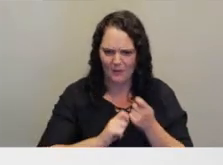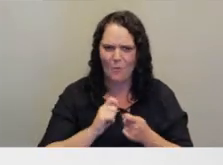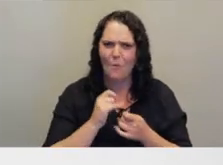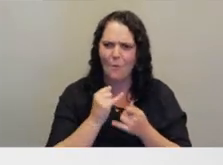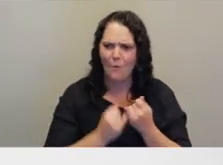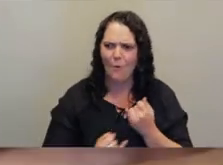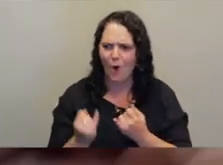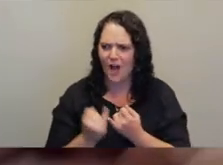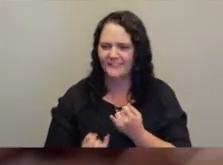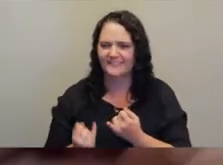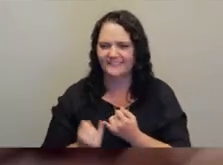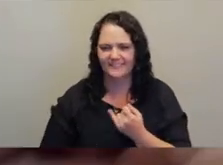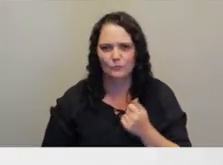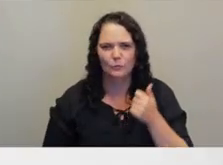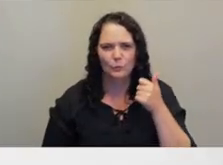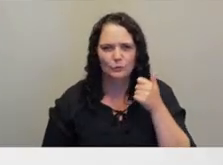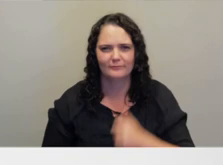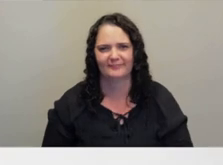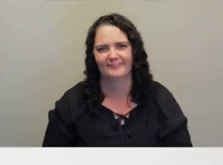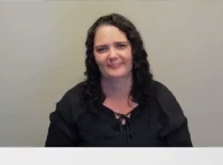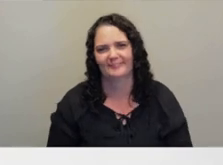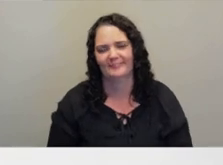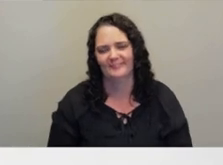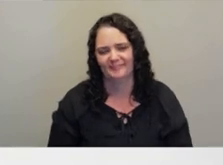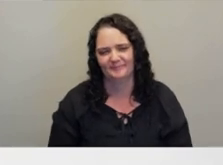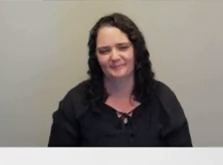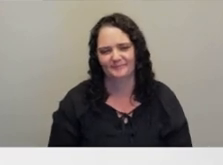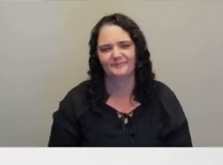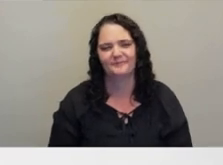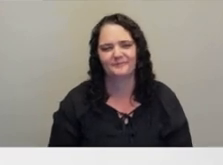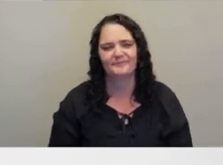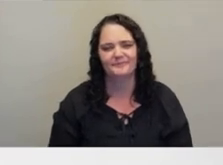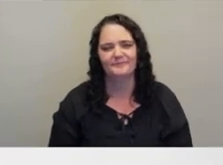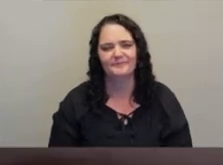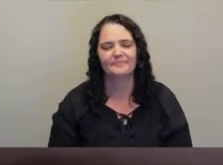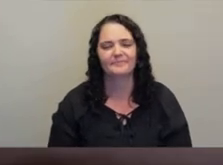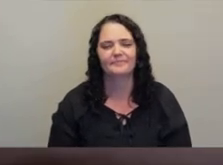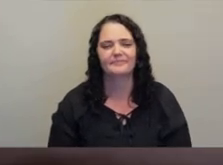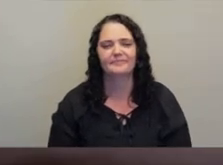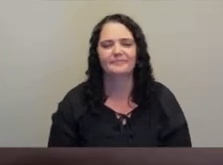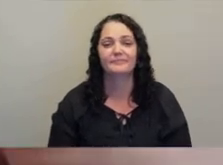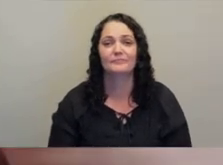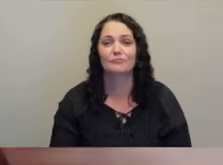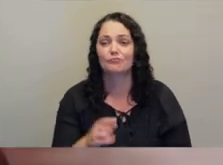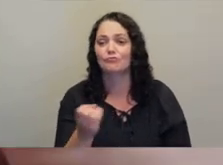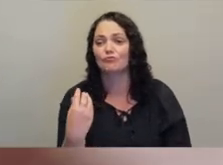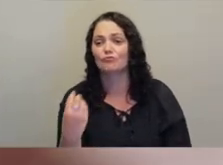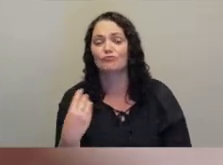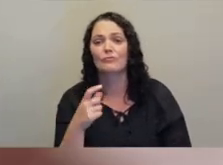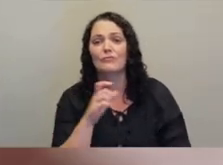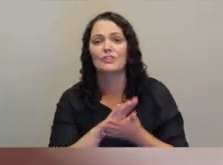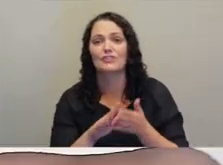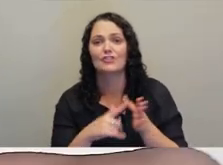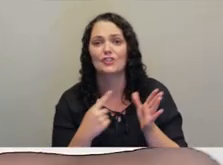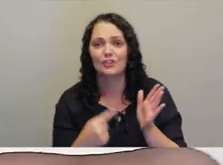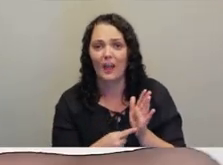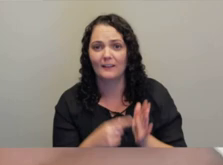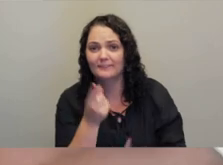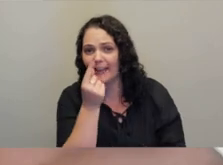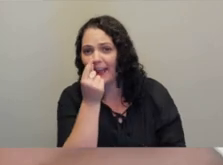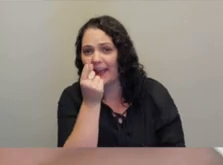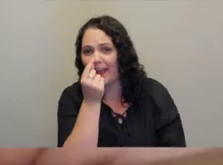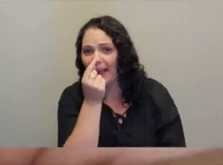right. Okay. Now, I would like you, if you can, share in the chat because I'm gonna come over and have a look here, and I'm